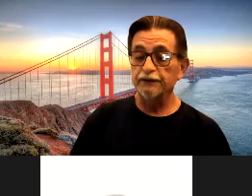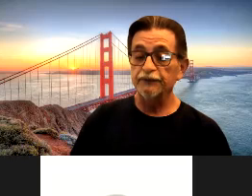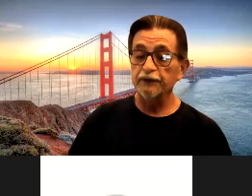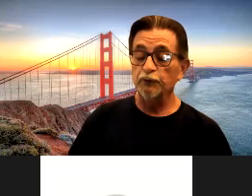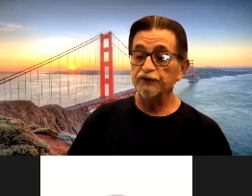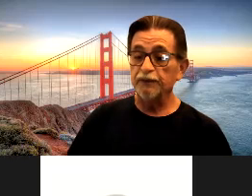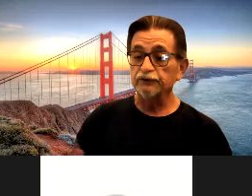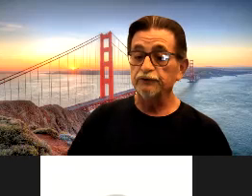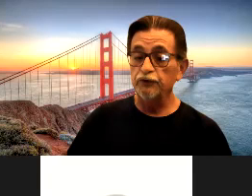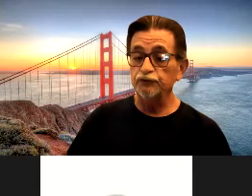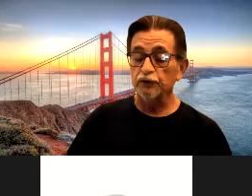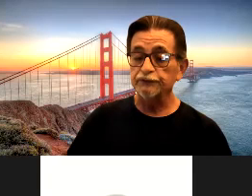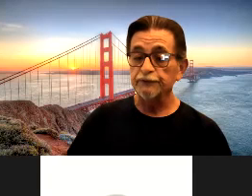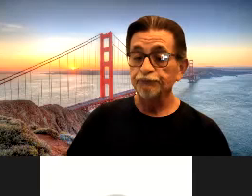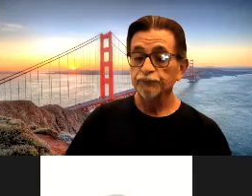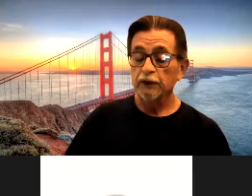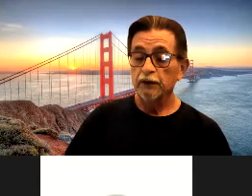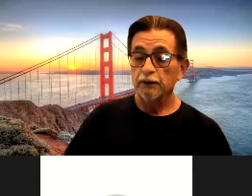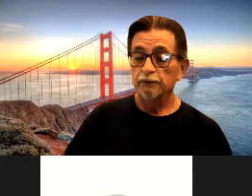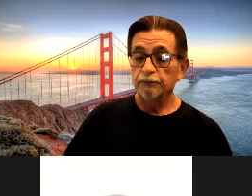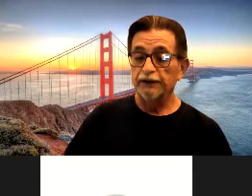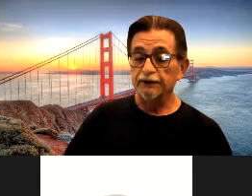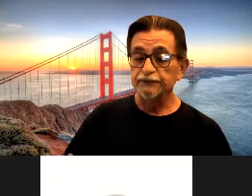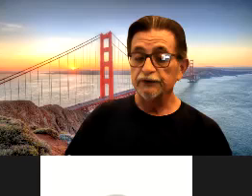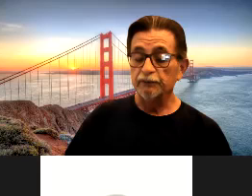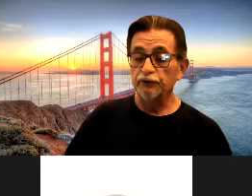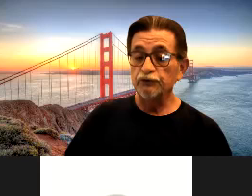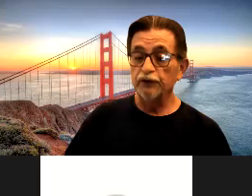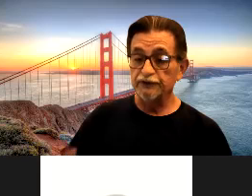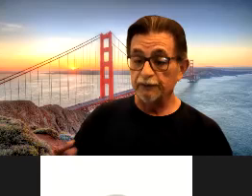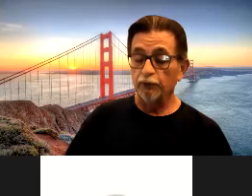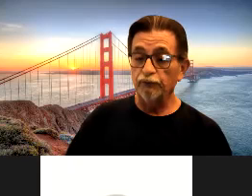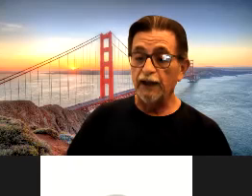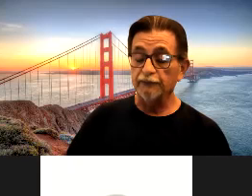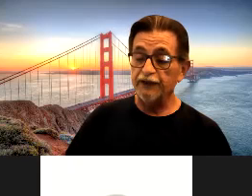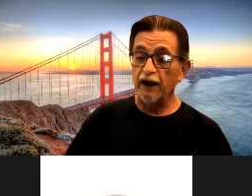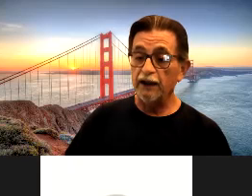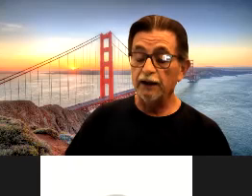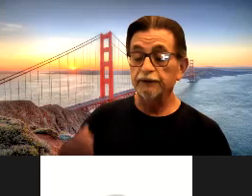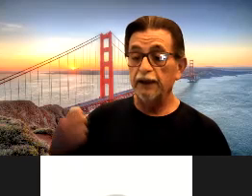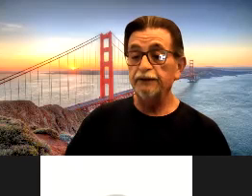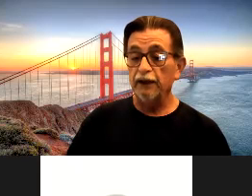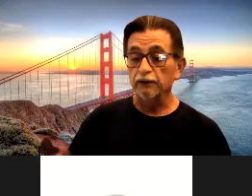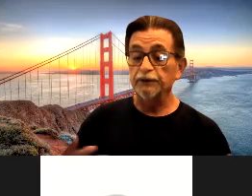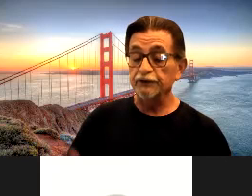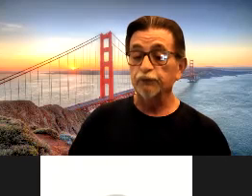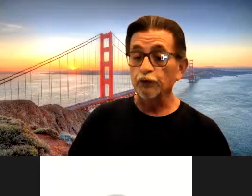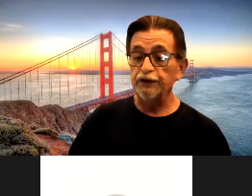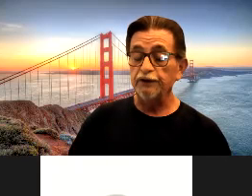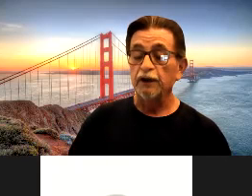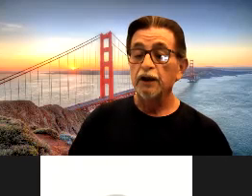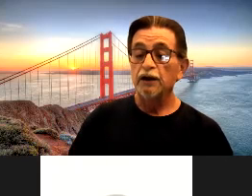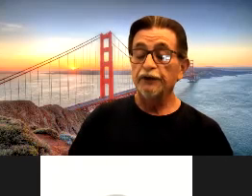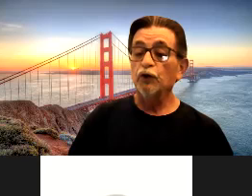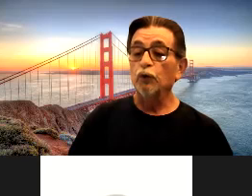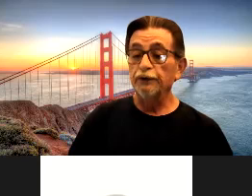haven't done nothing with respect to the neutrons, because the number of neutrons that both have, the ion and the element, is